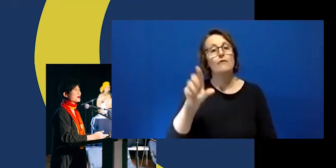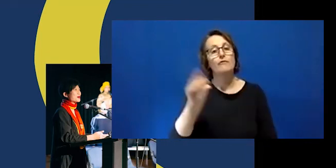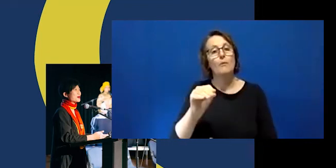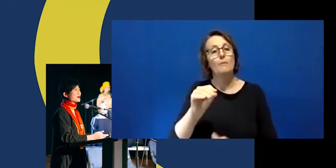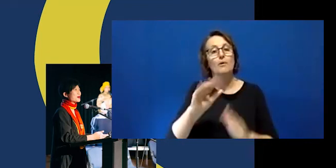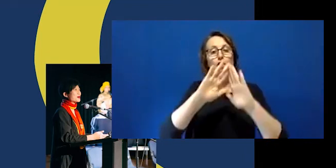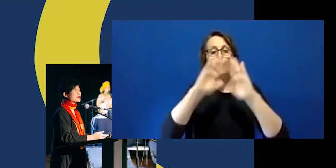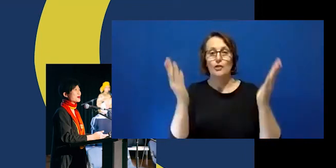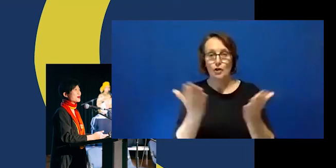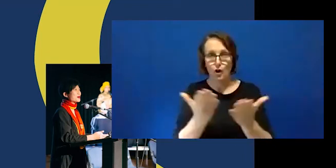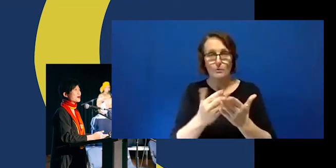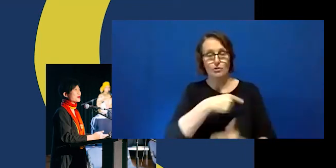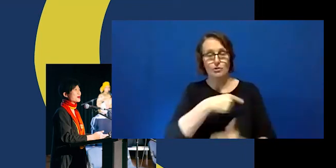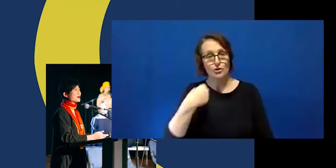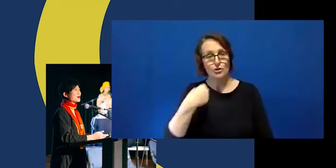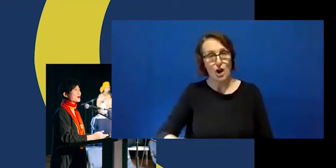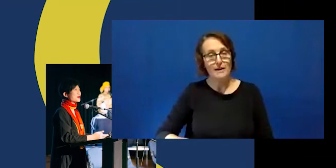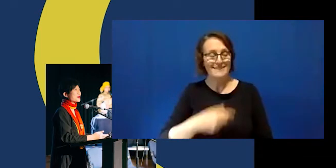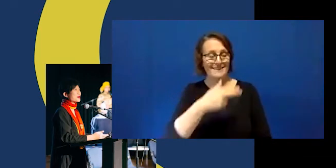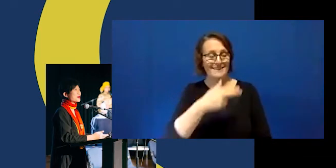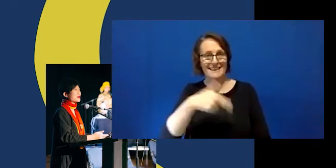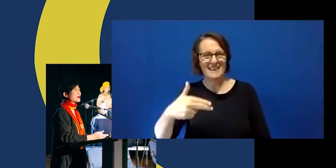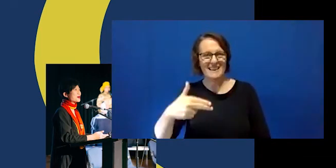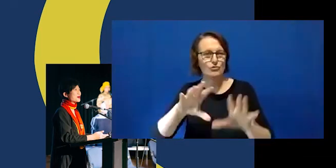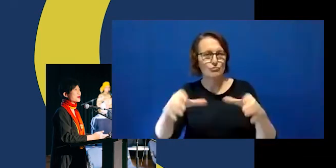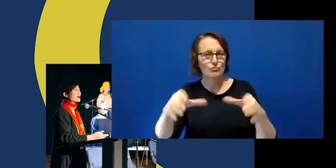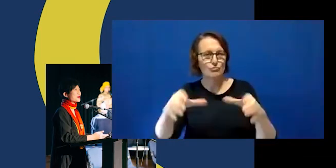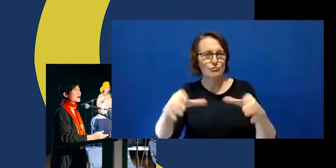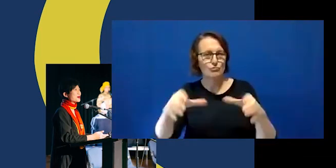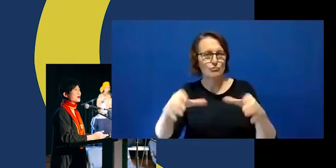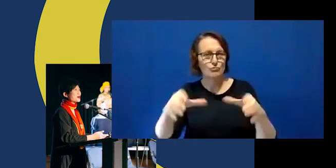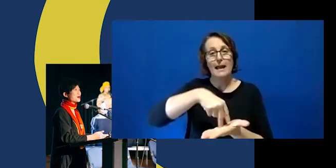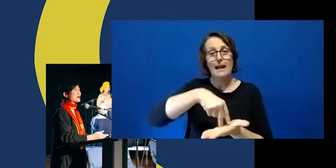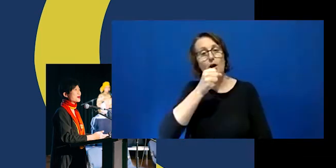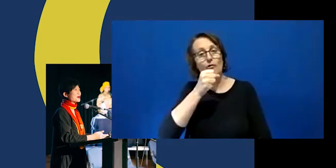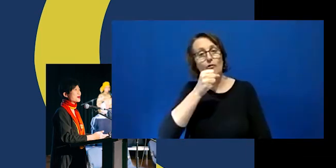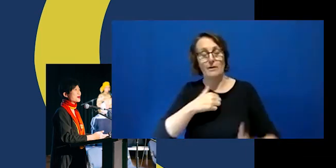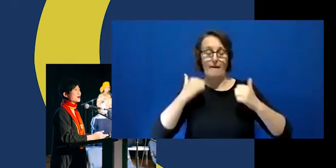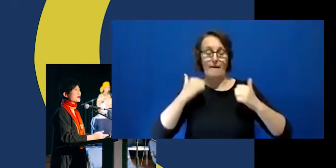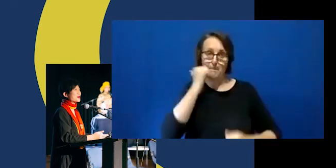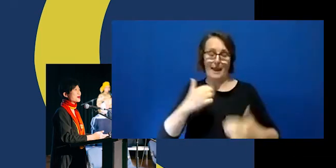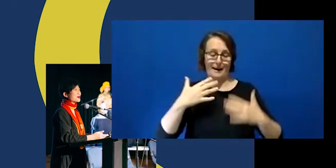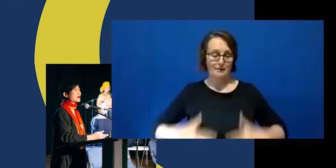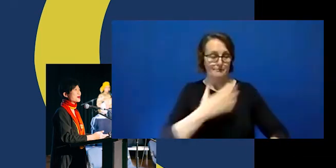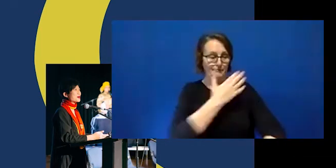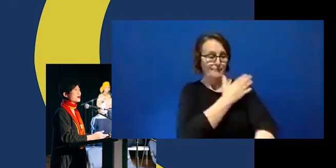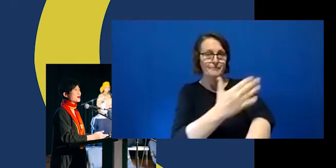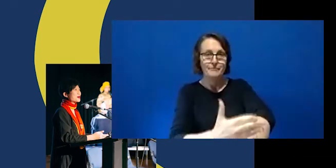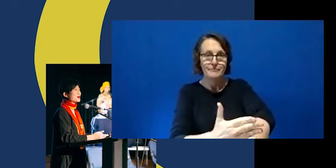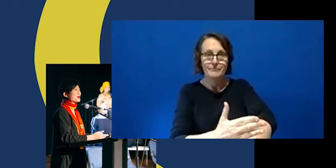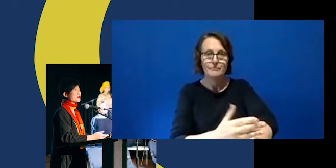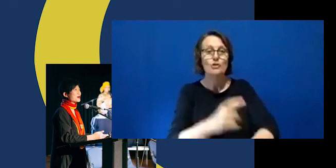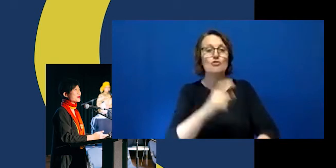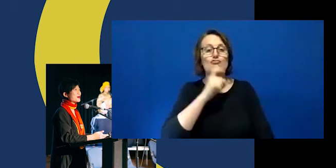Indonesian diaspora. They are standing at a lectern with a microphone, wearing a black long sleeve jacket and red